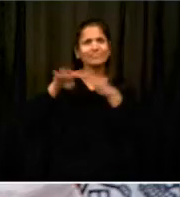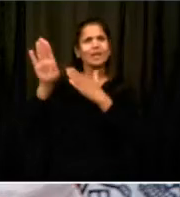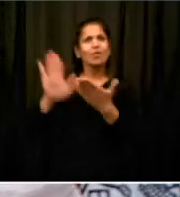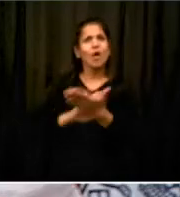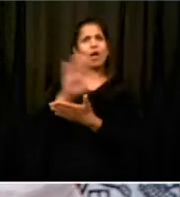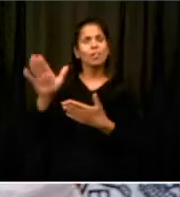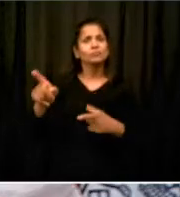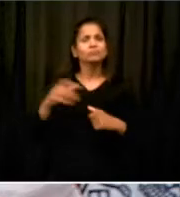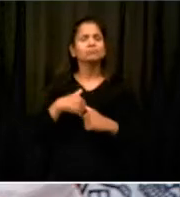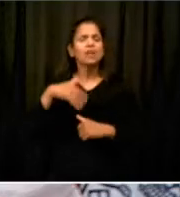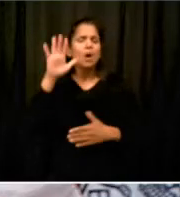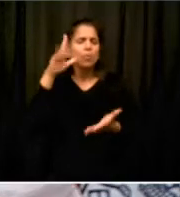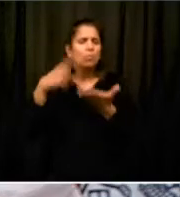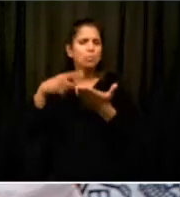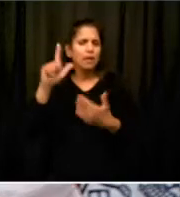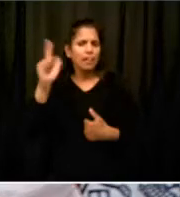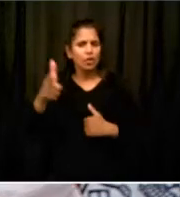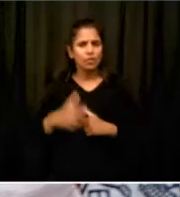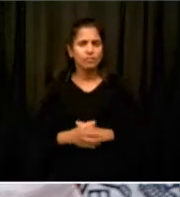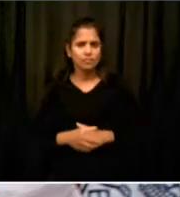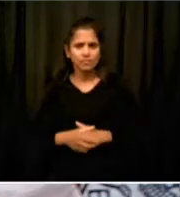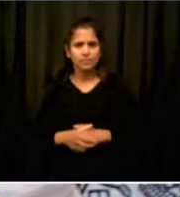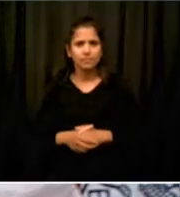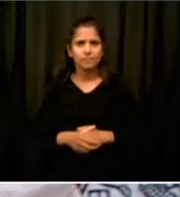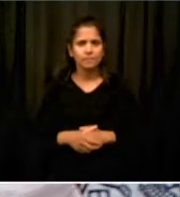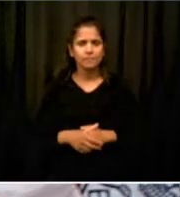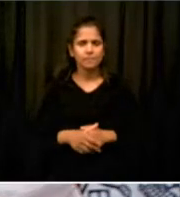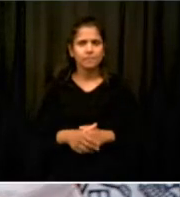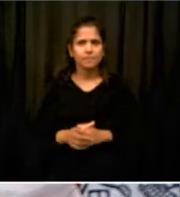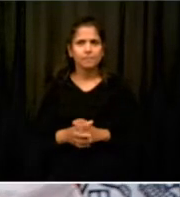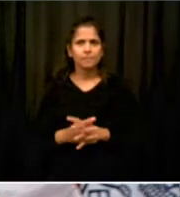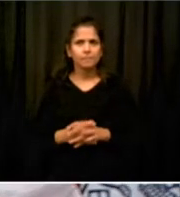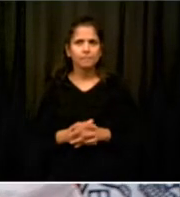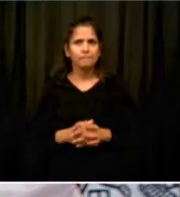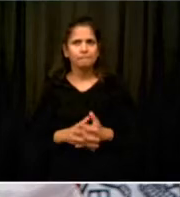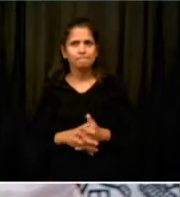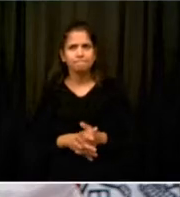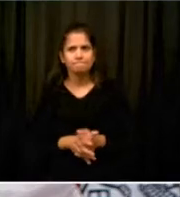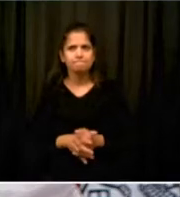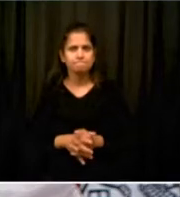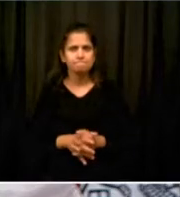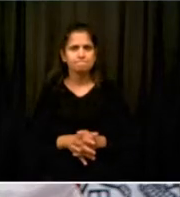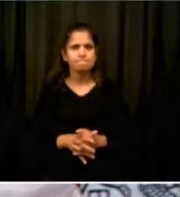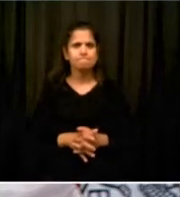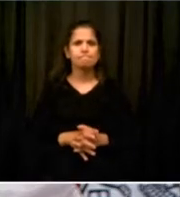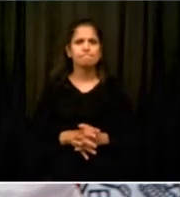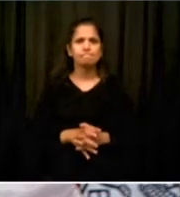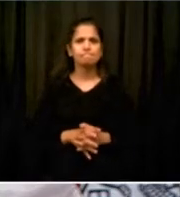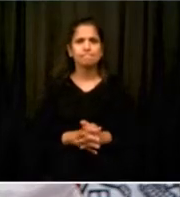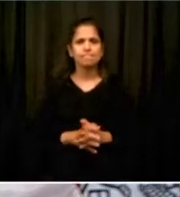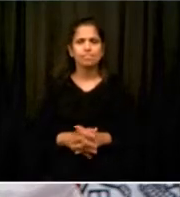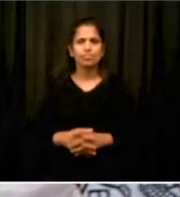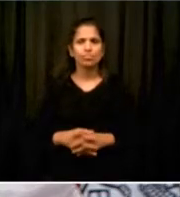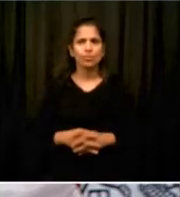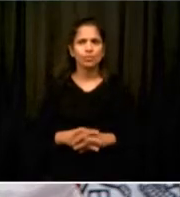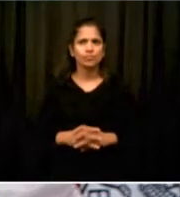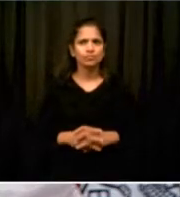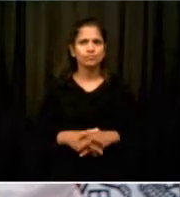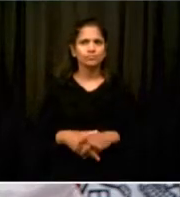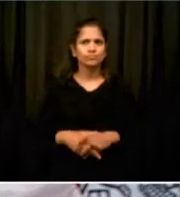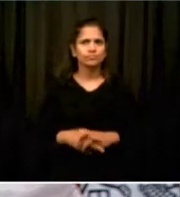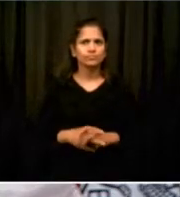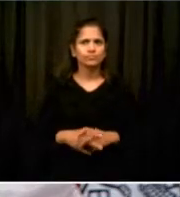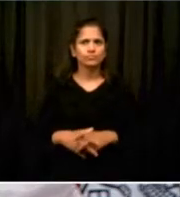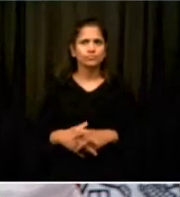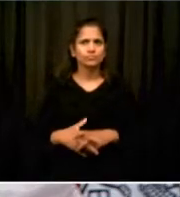Hey, good morning, Mr. Mayor. Regarding the video of the protester being thrown into a van last night, you